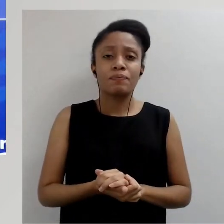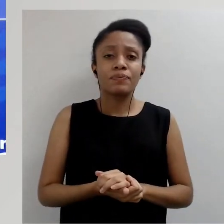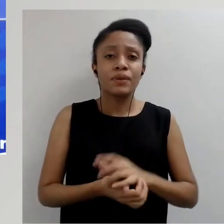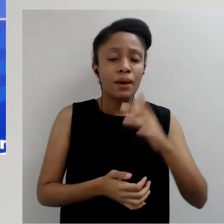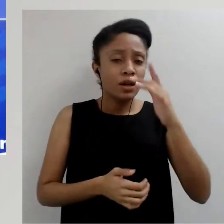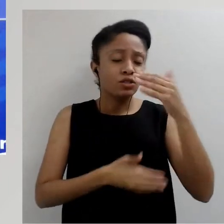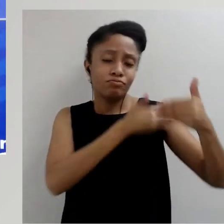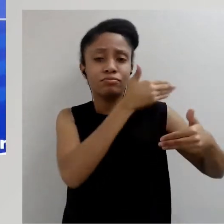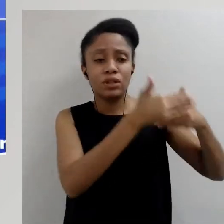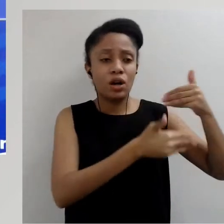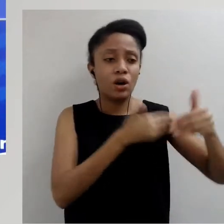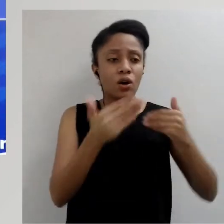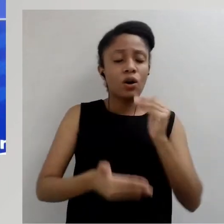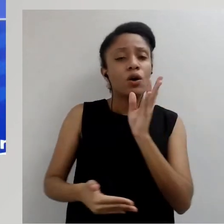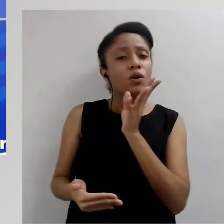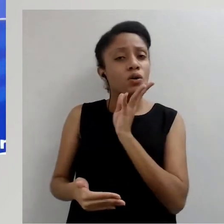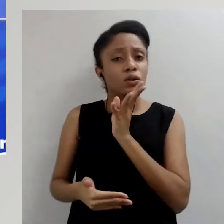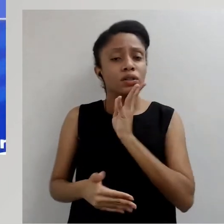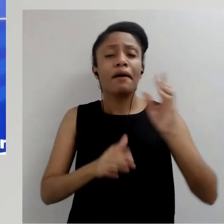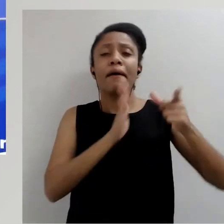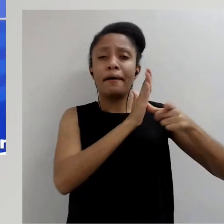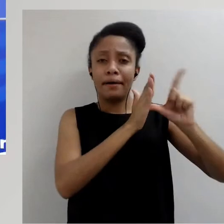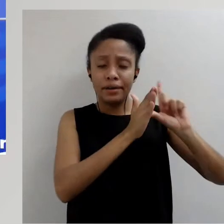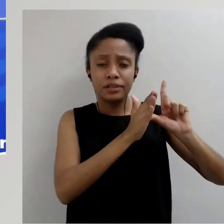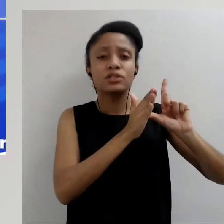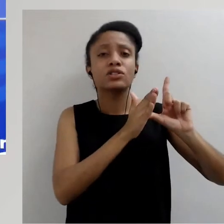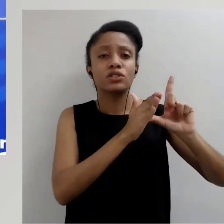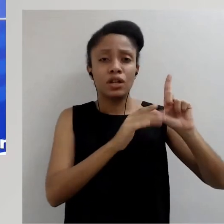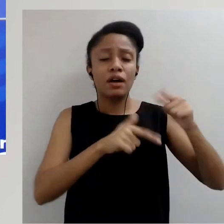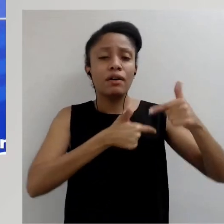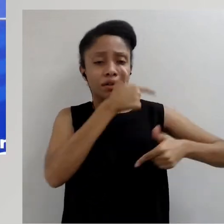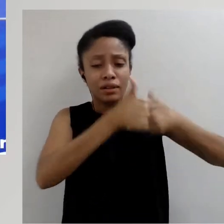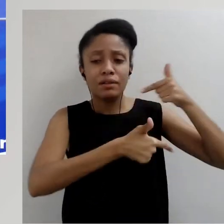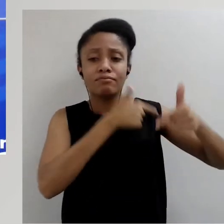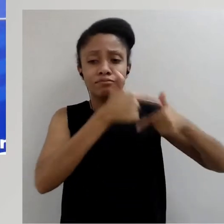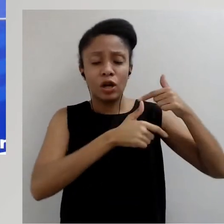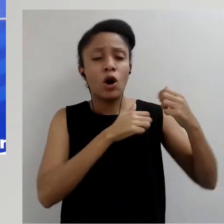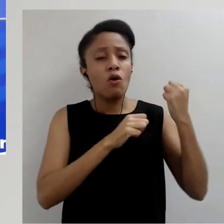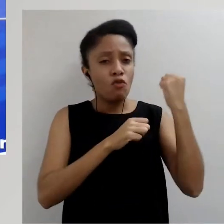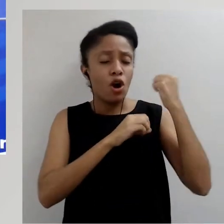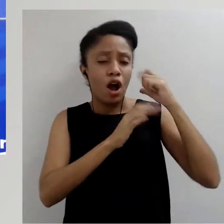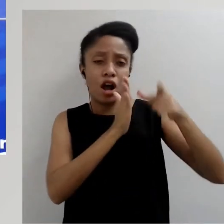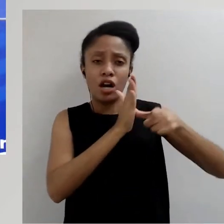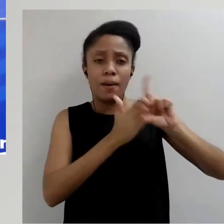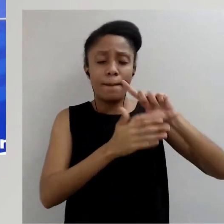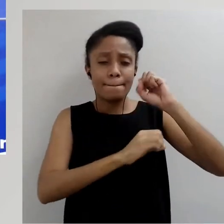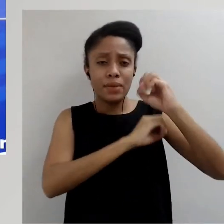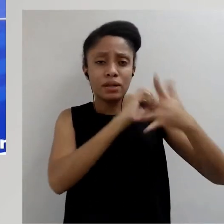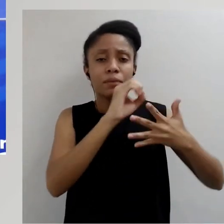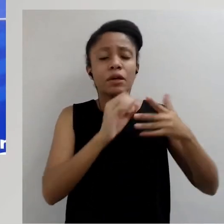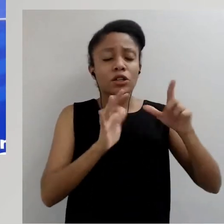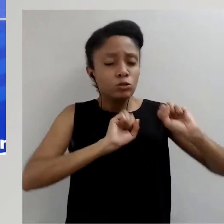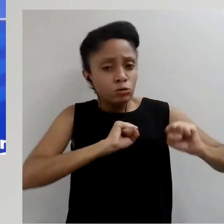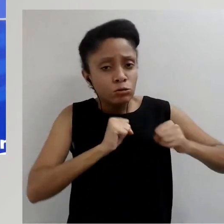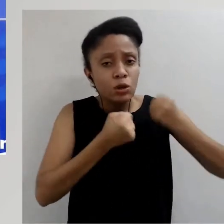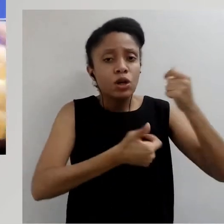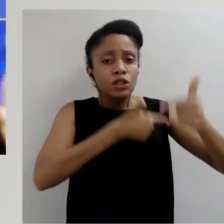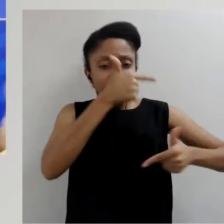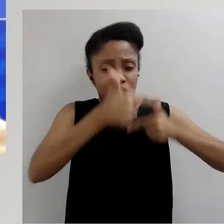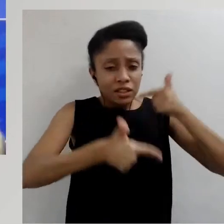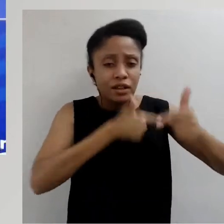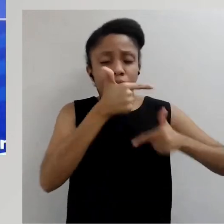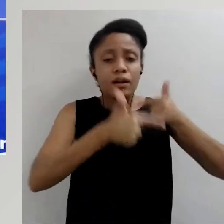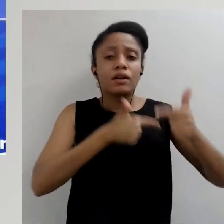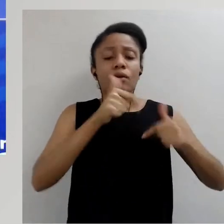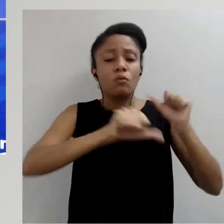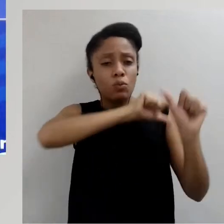And we've discussed a lot that in BDF and in Vozes, we are working a